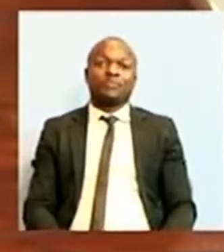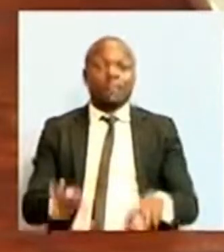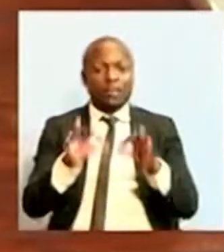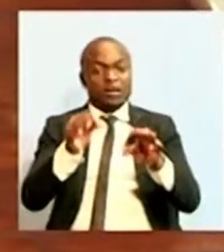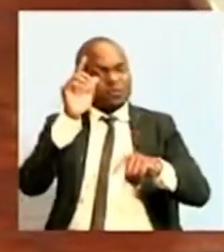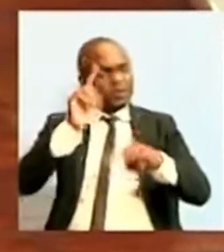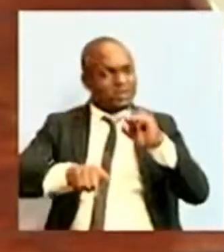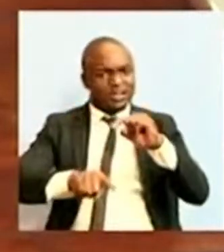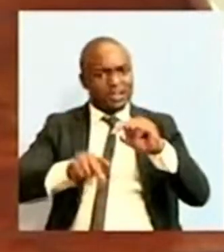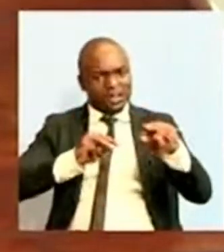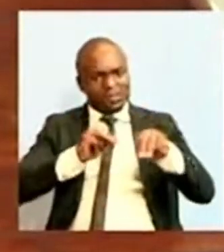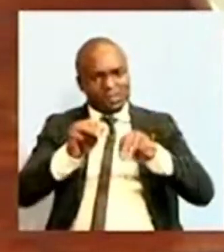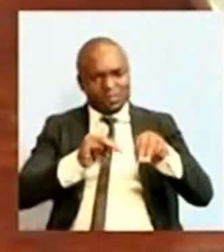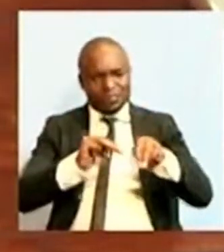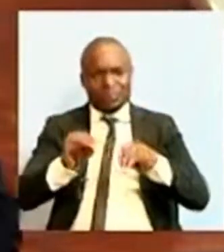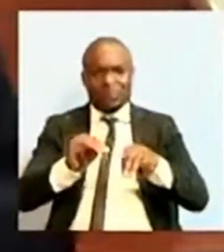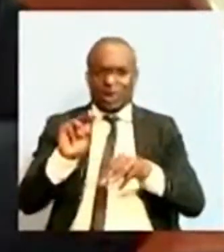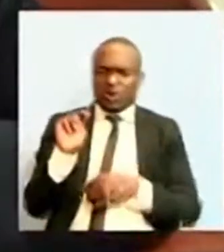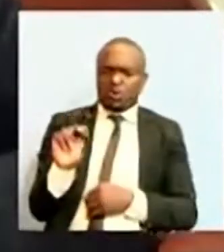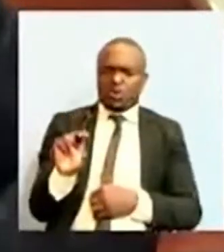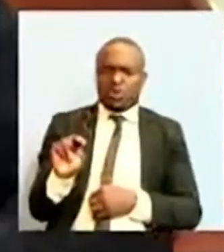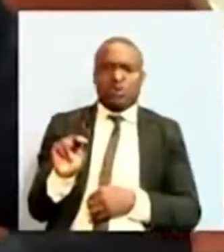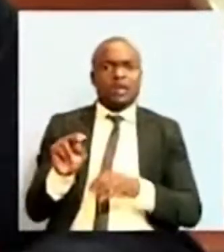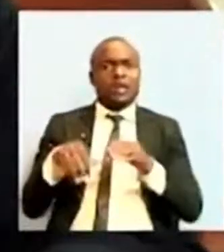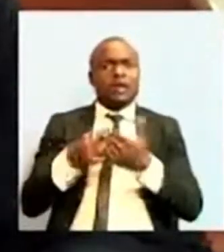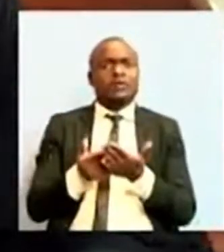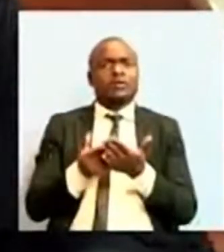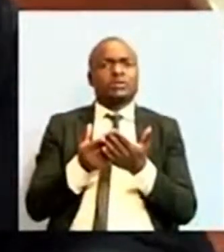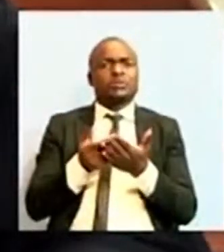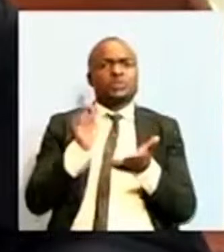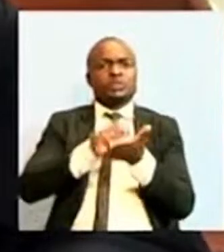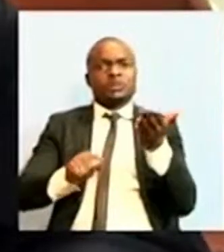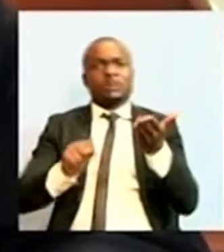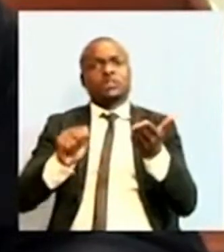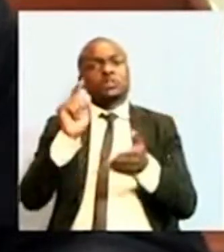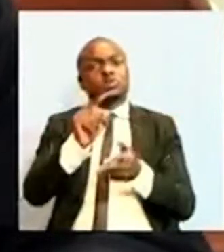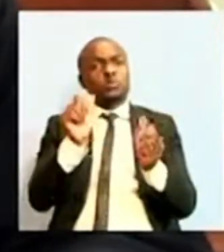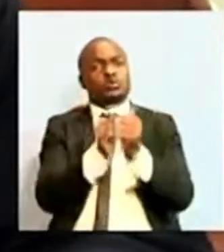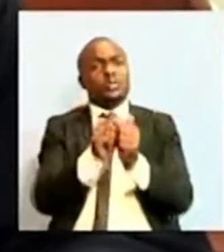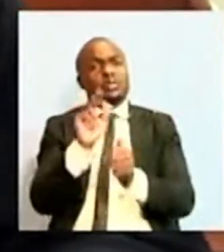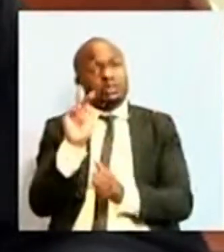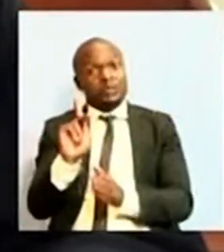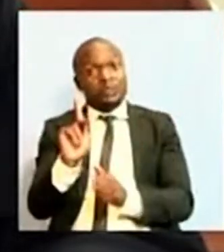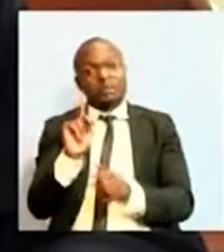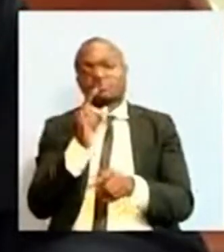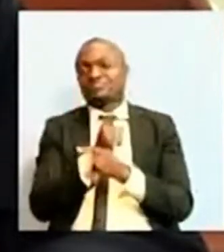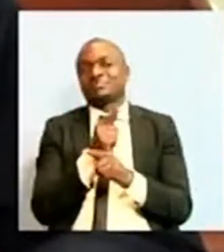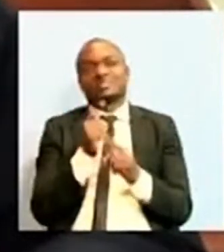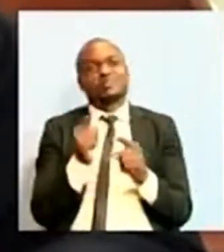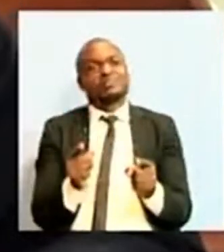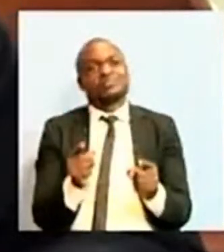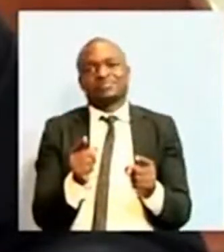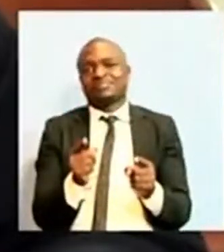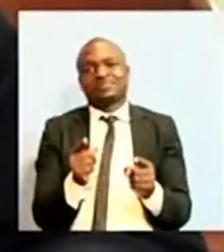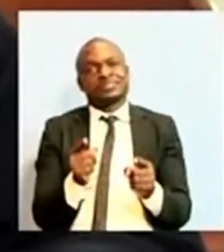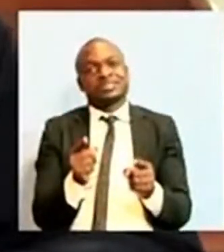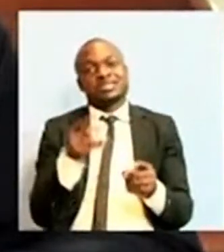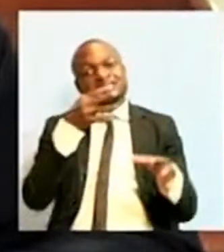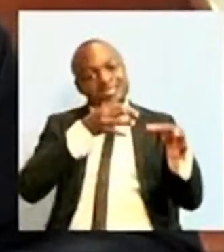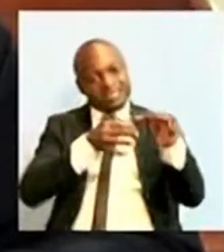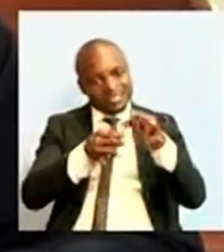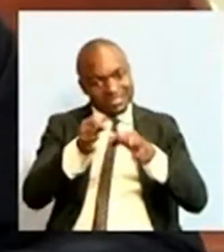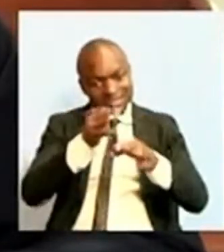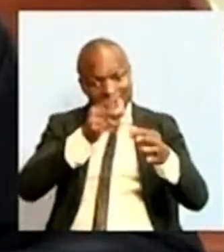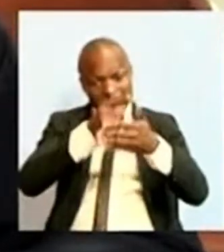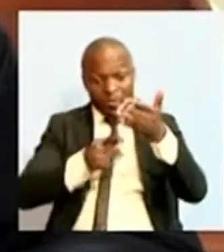If you can't manage the Ngwezi, how can we trust you with the Kwachas? Then it just justifies what